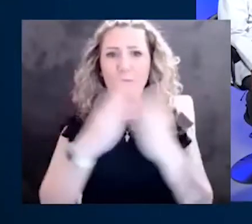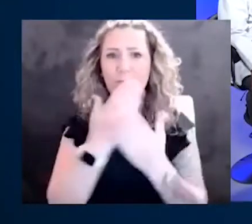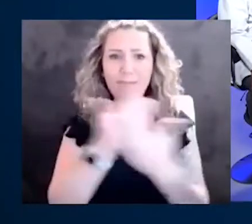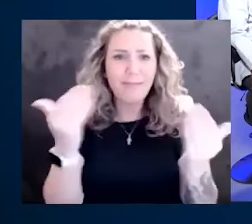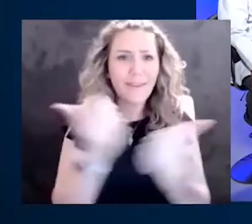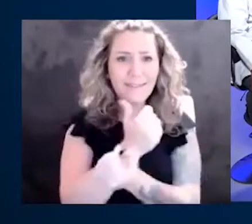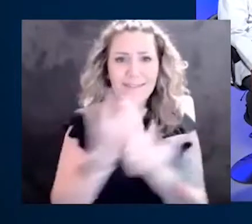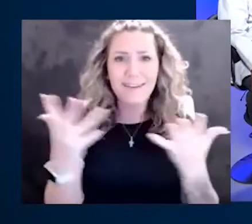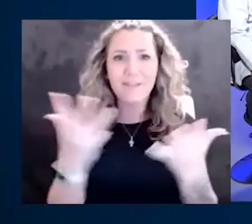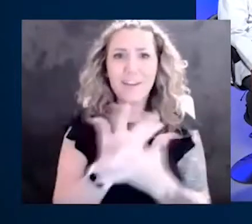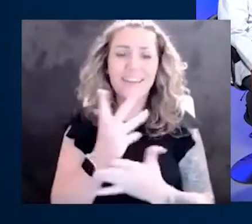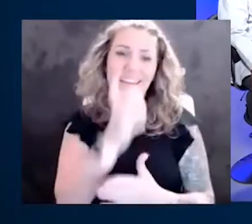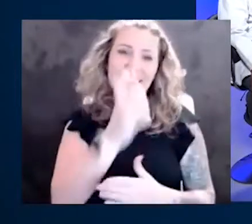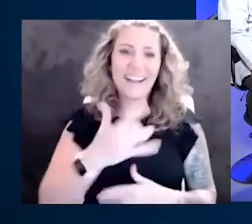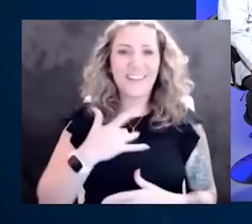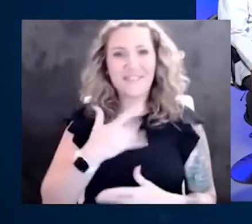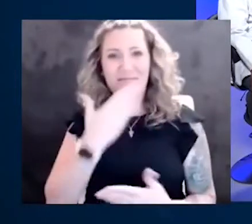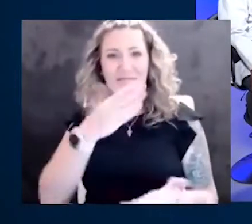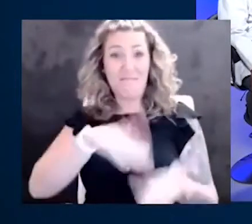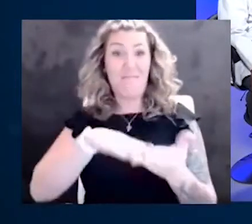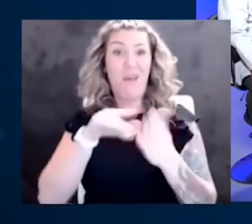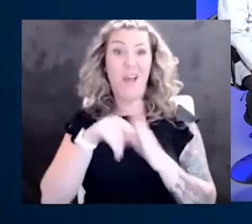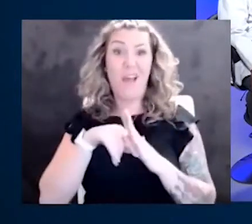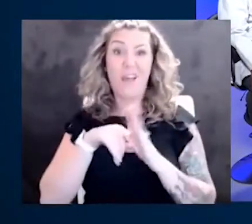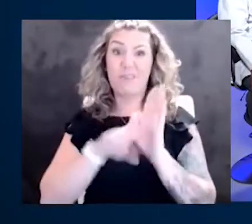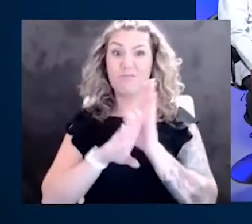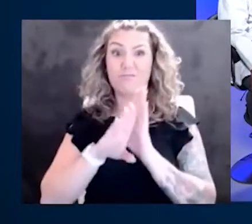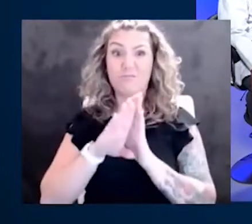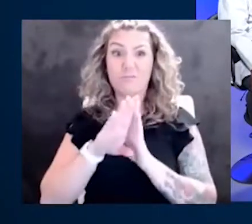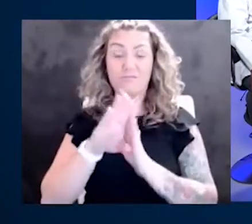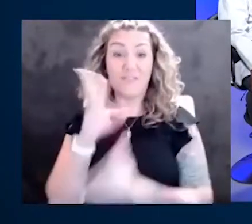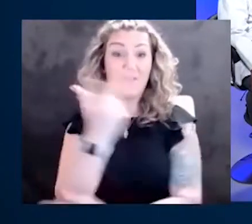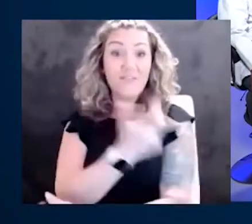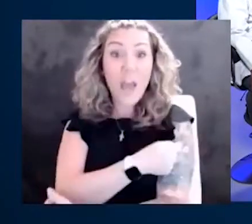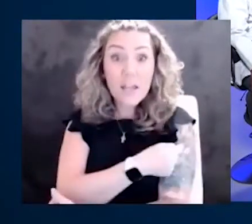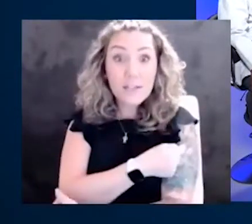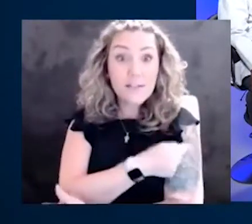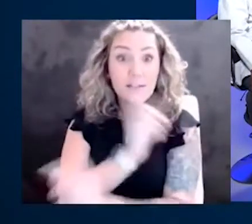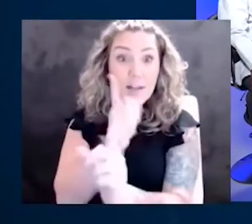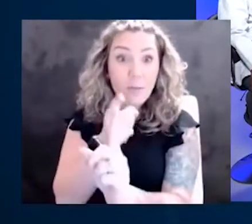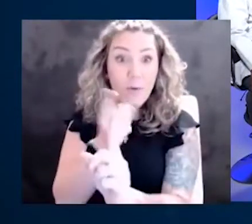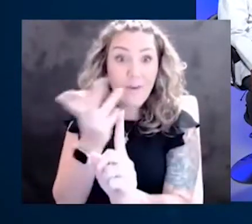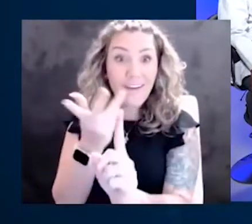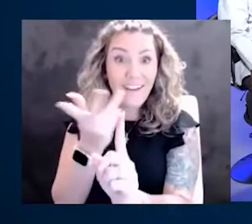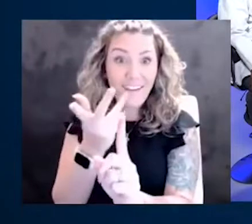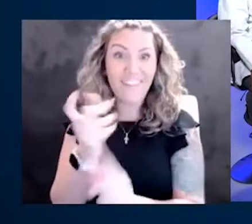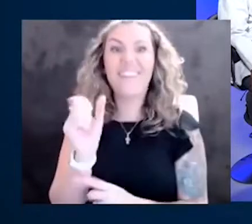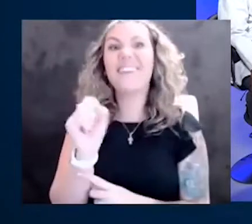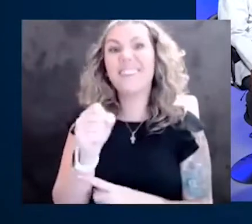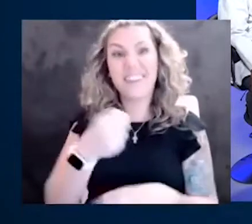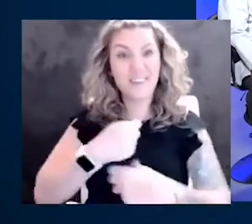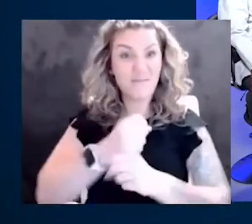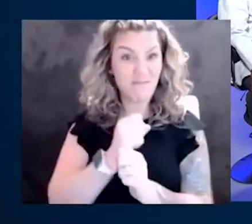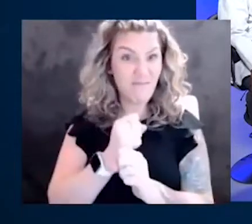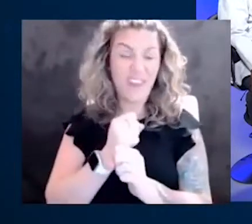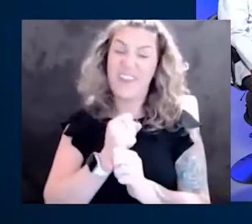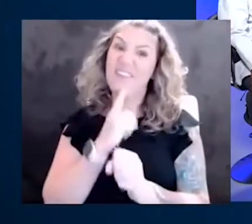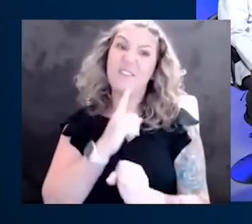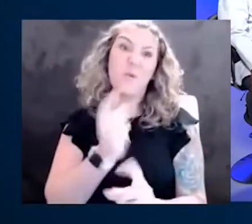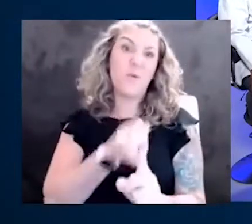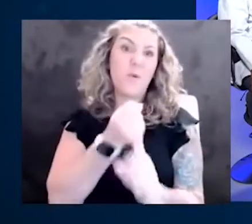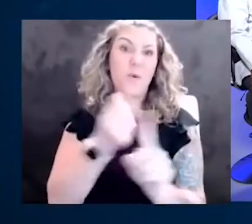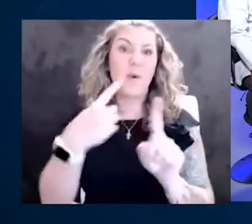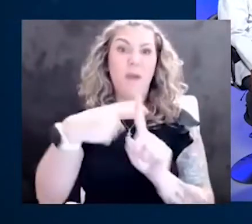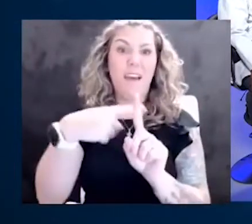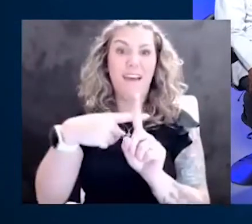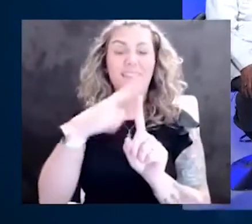not feeling a bad ripple so far yet, Hawkeye. Vaccinations. That's what's helped to drive all that down. I think it makes all the difference. We're going to be talking a little bit more about that.